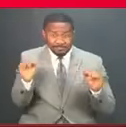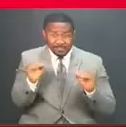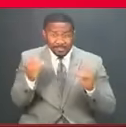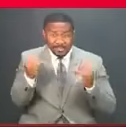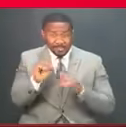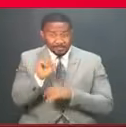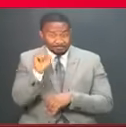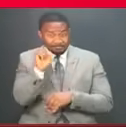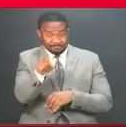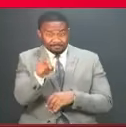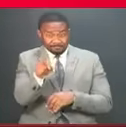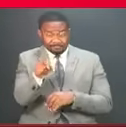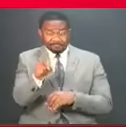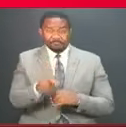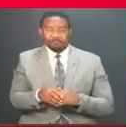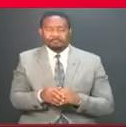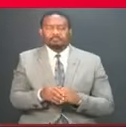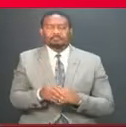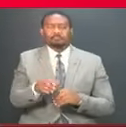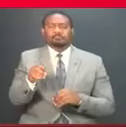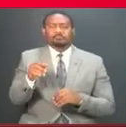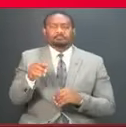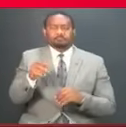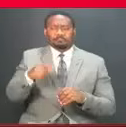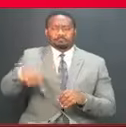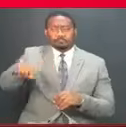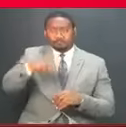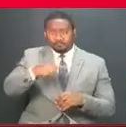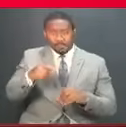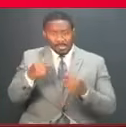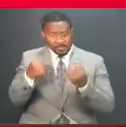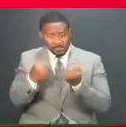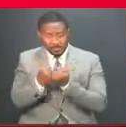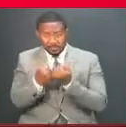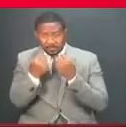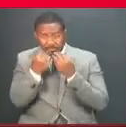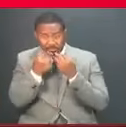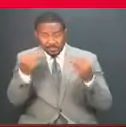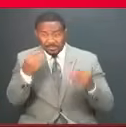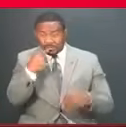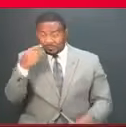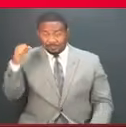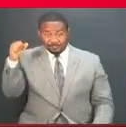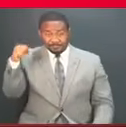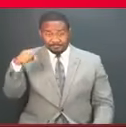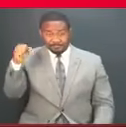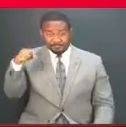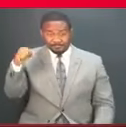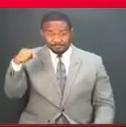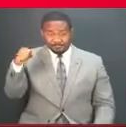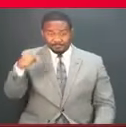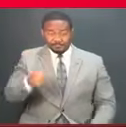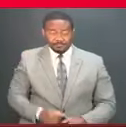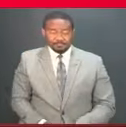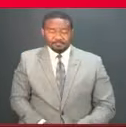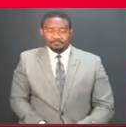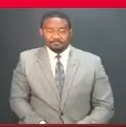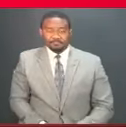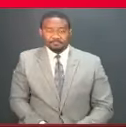question. Those in favor of the motion, say aye.